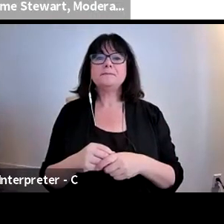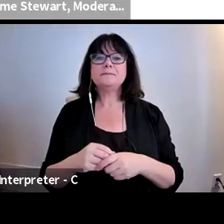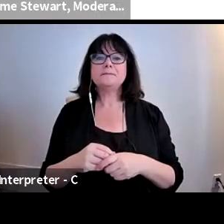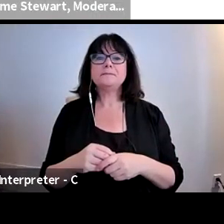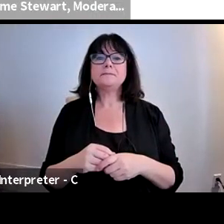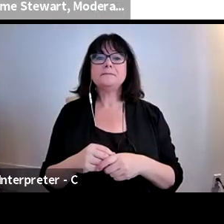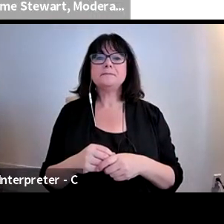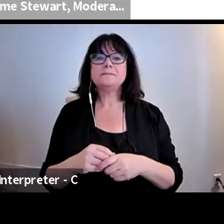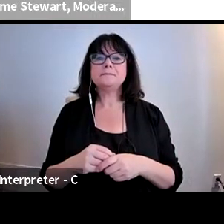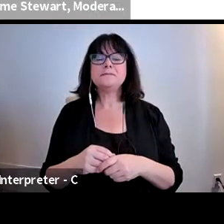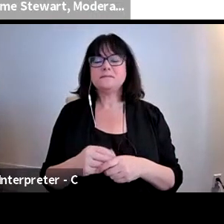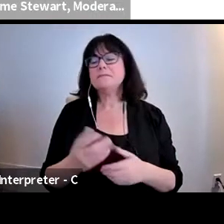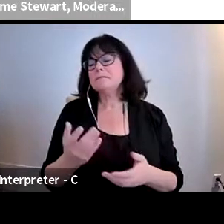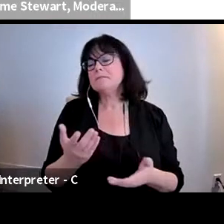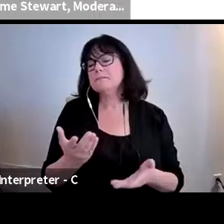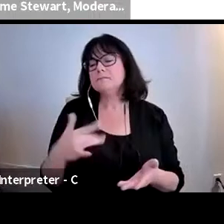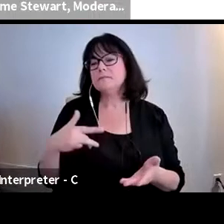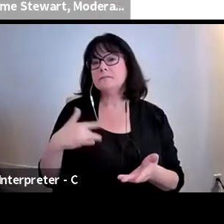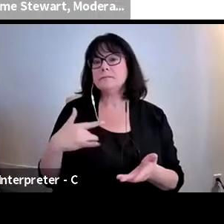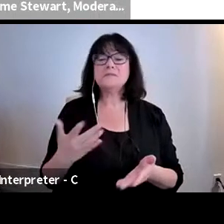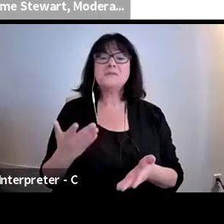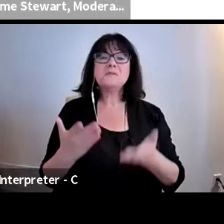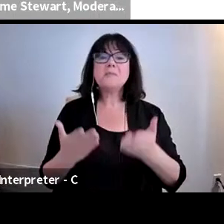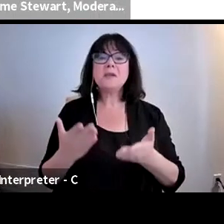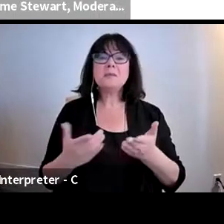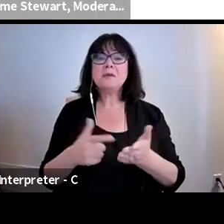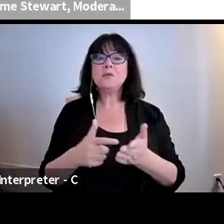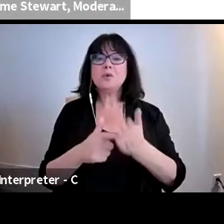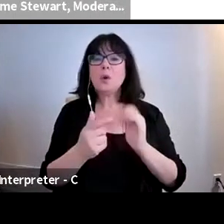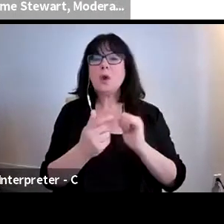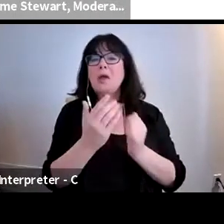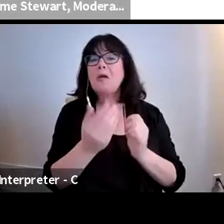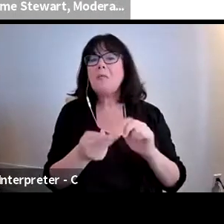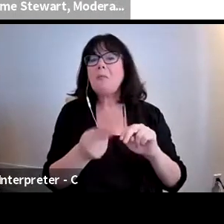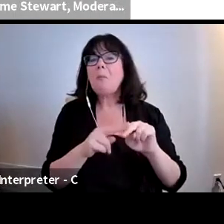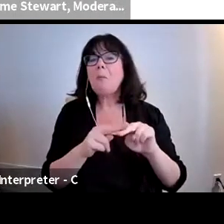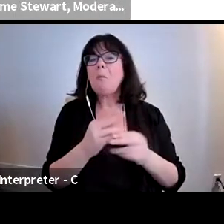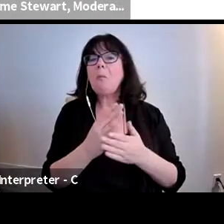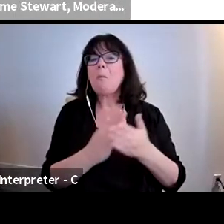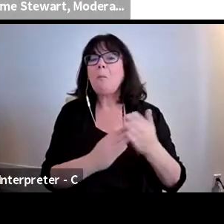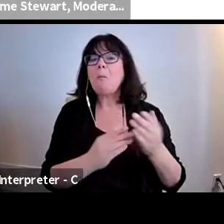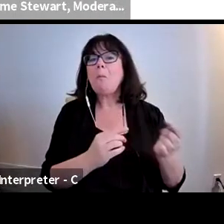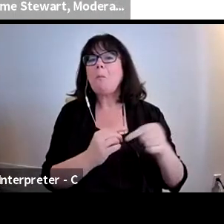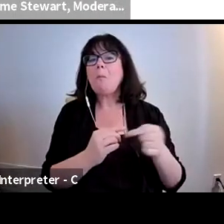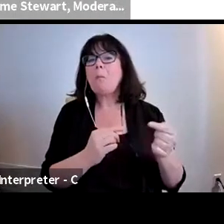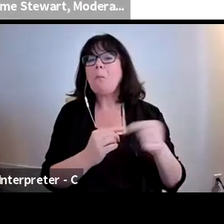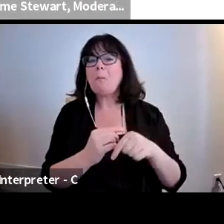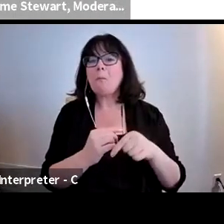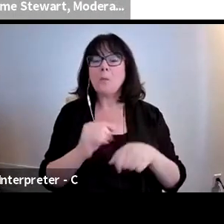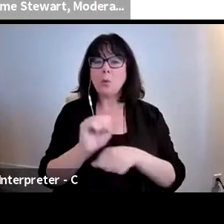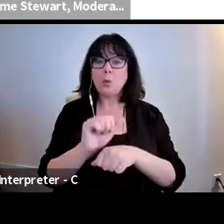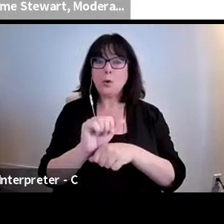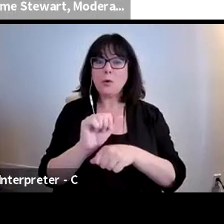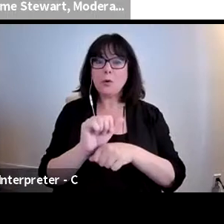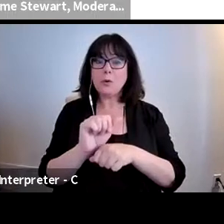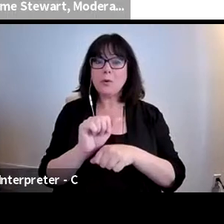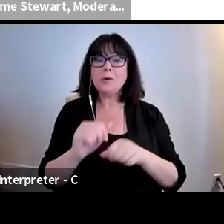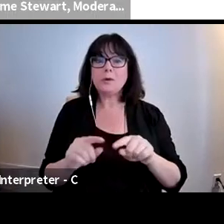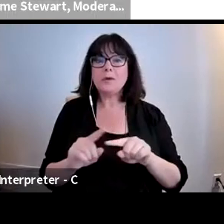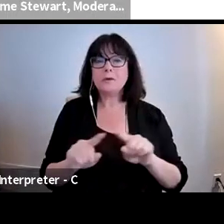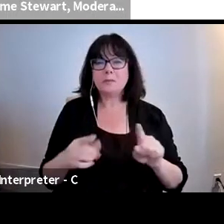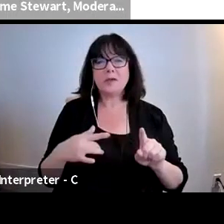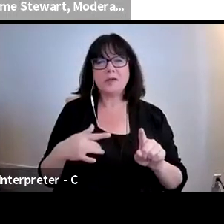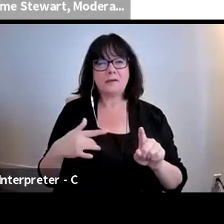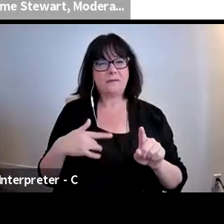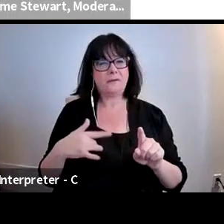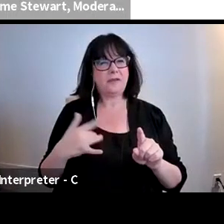additional requirements for staff to be on campus, there will still be a great deal of our staff who will likely be